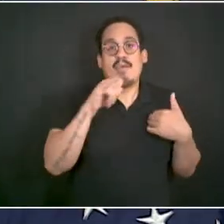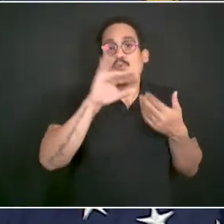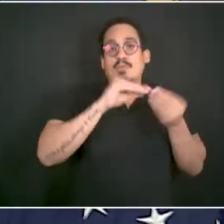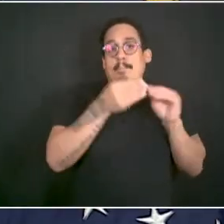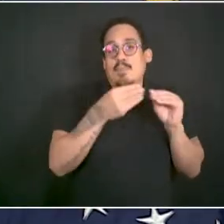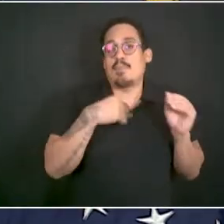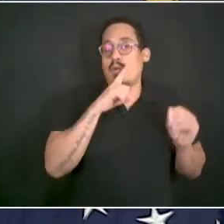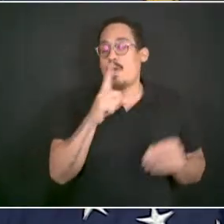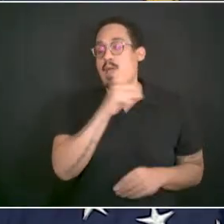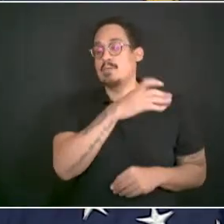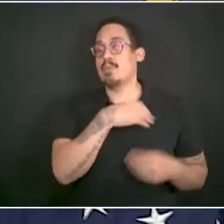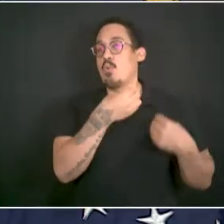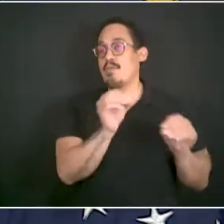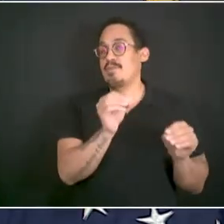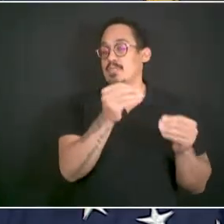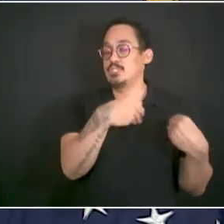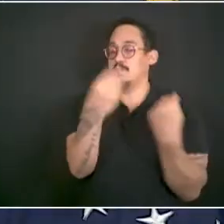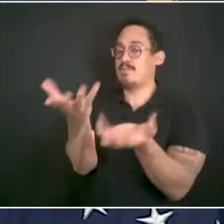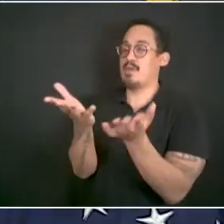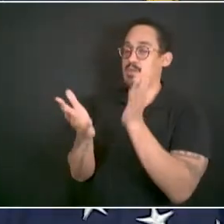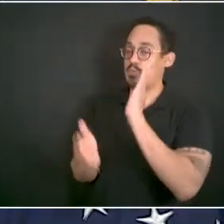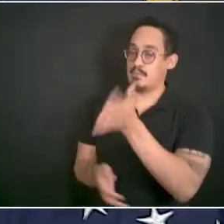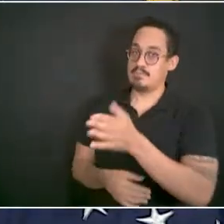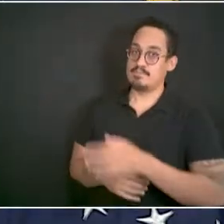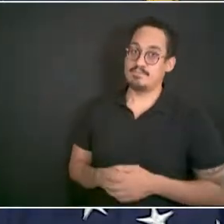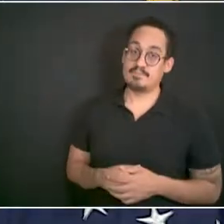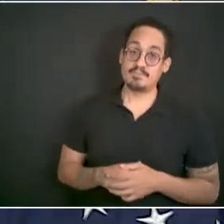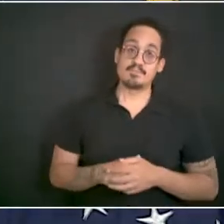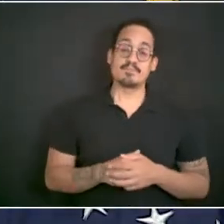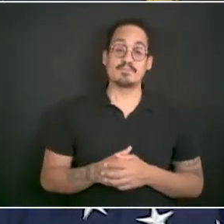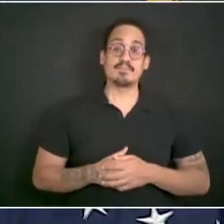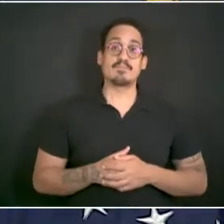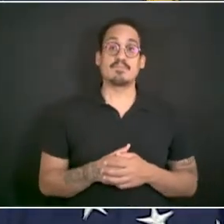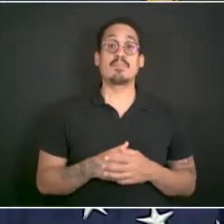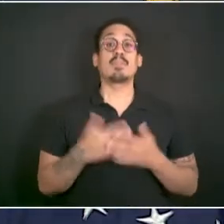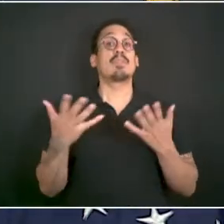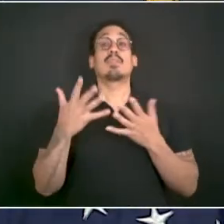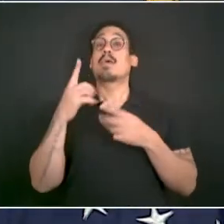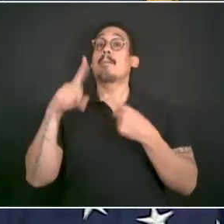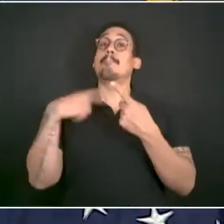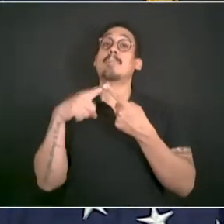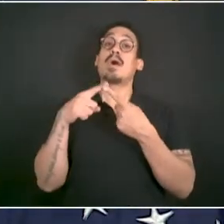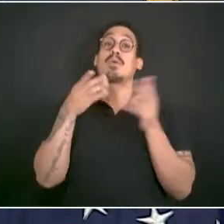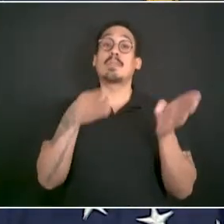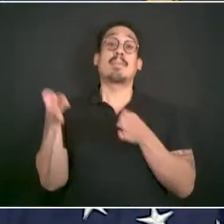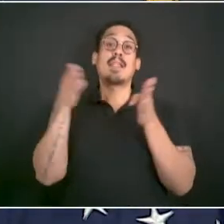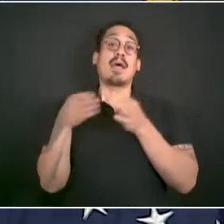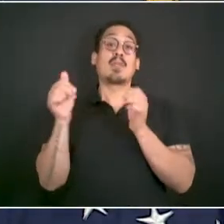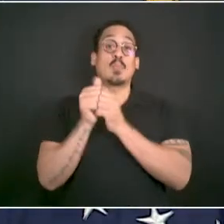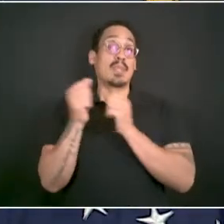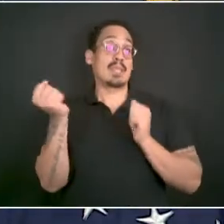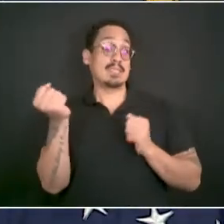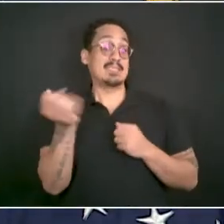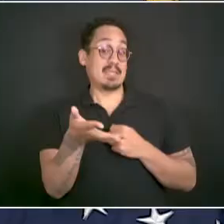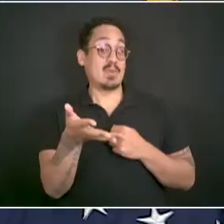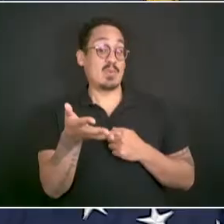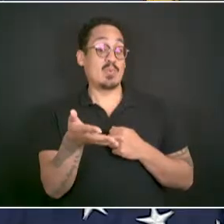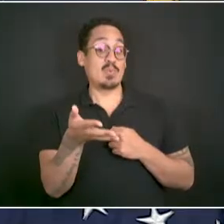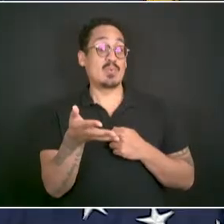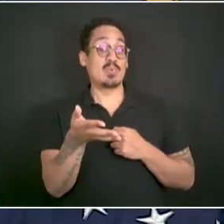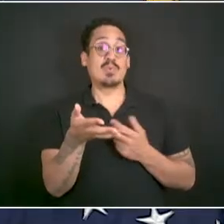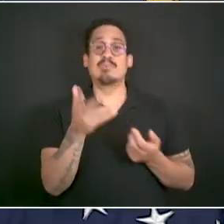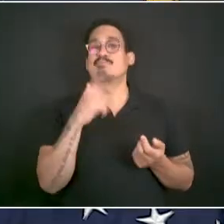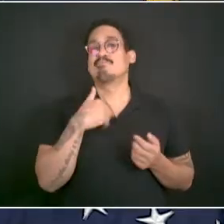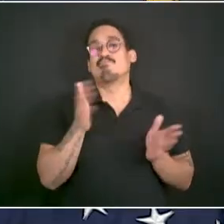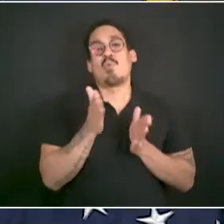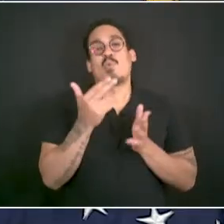pulling their plans, I have a small role in the casinos, and wherever it is in New